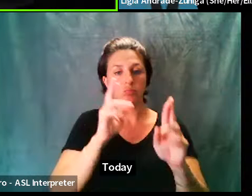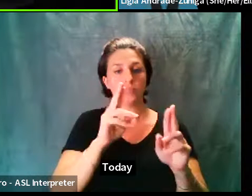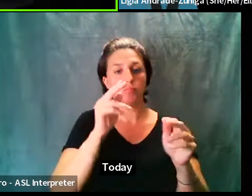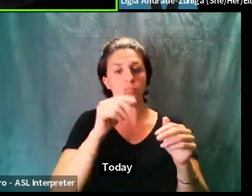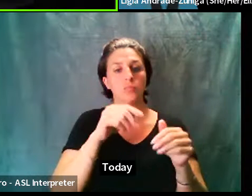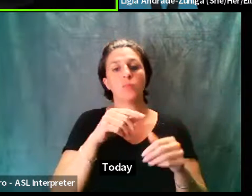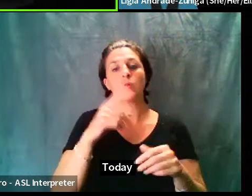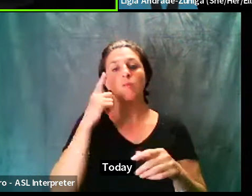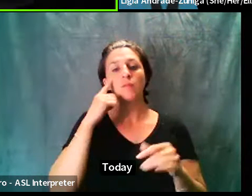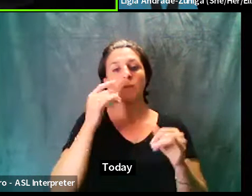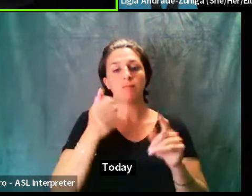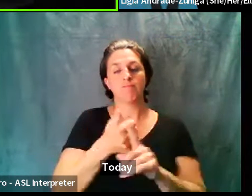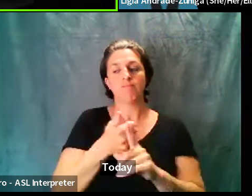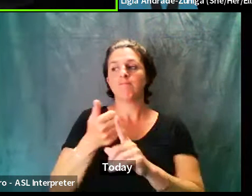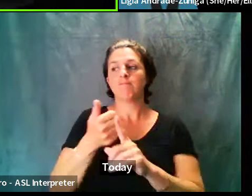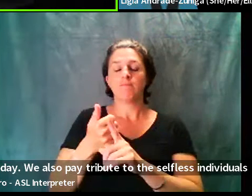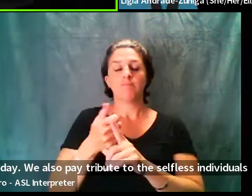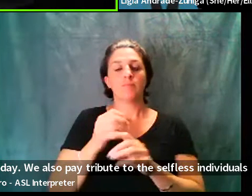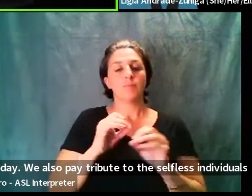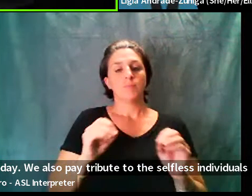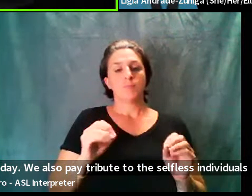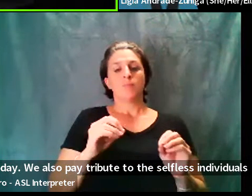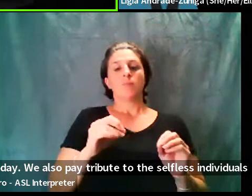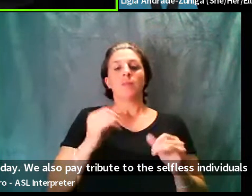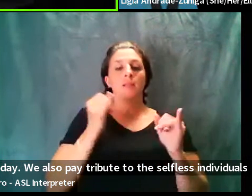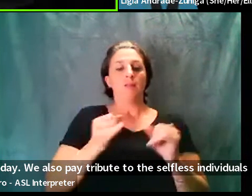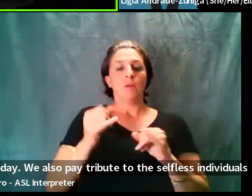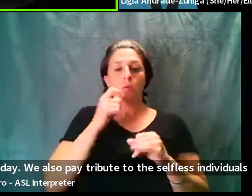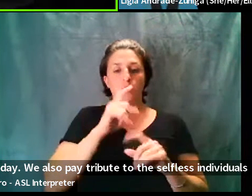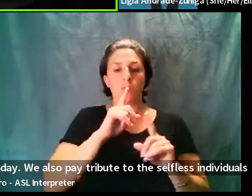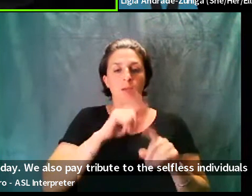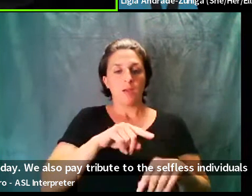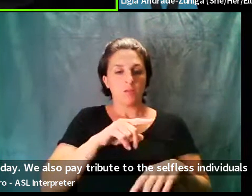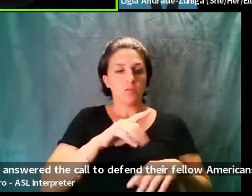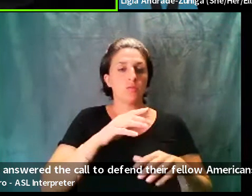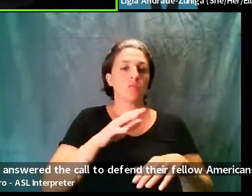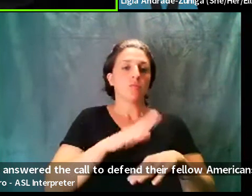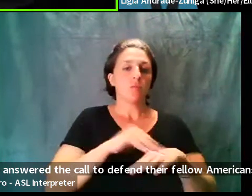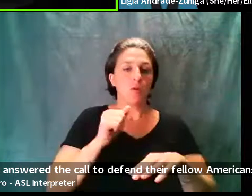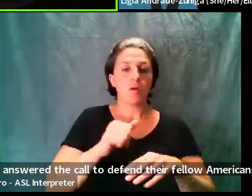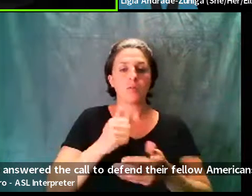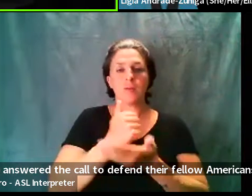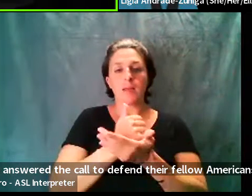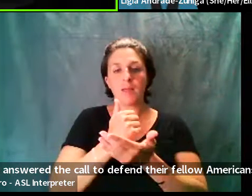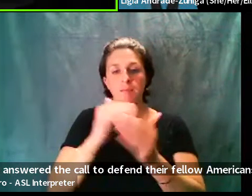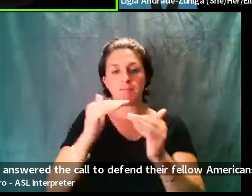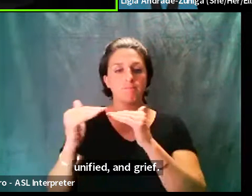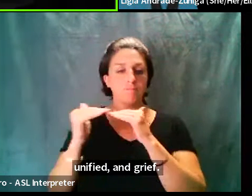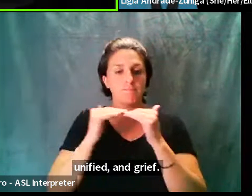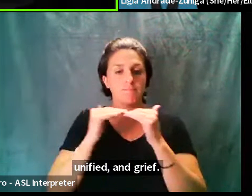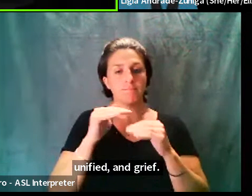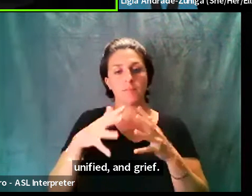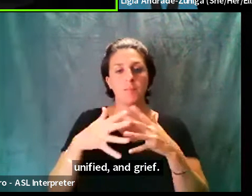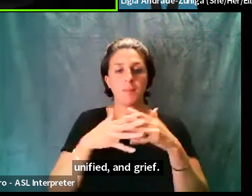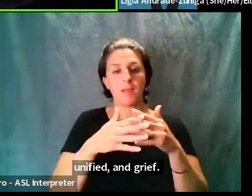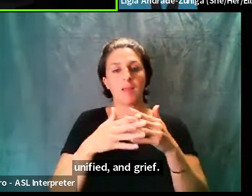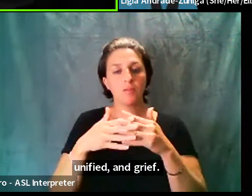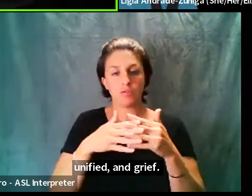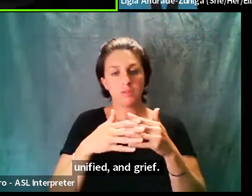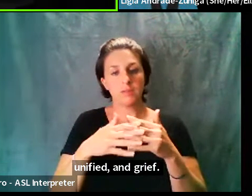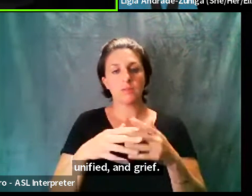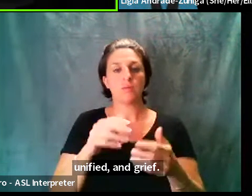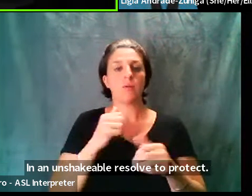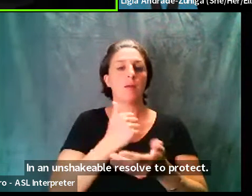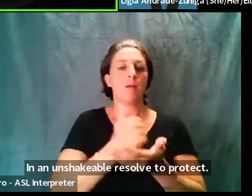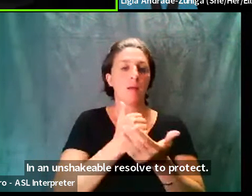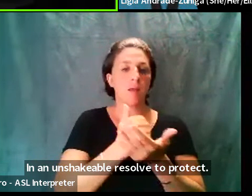answered the call to defend their fellow Americans, unified in grief, and an unshakable resolve to protect our freedoms and